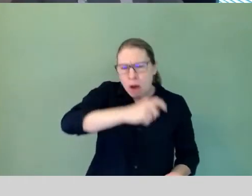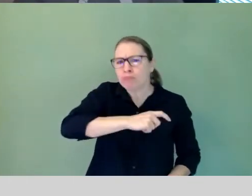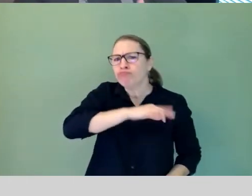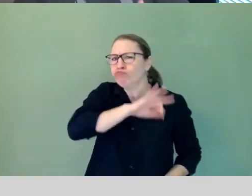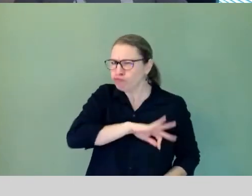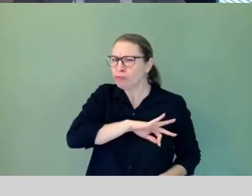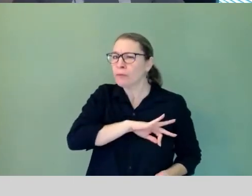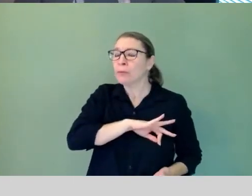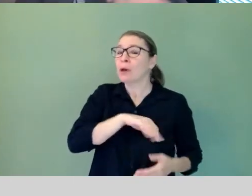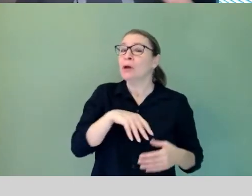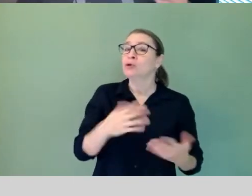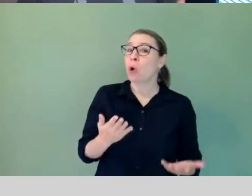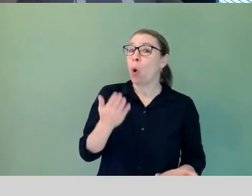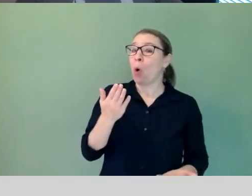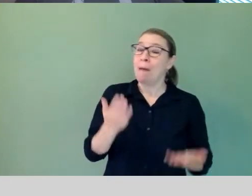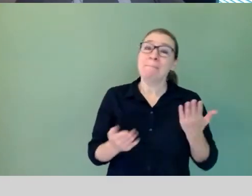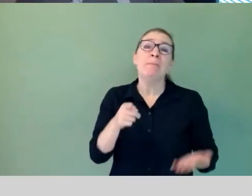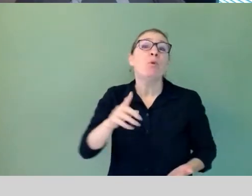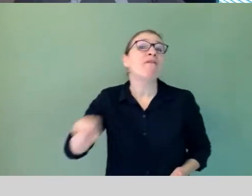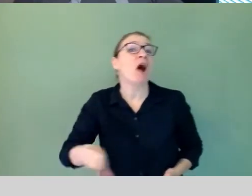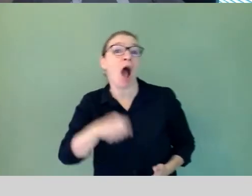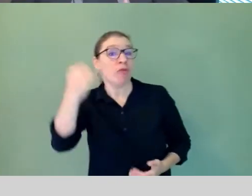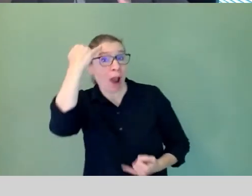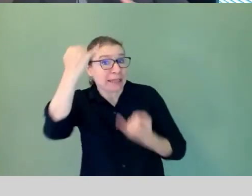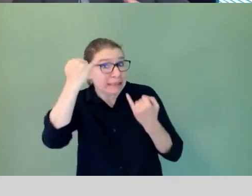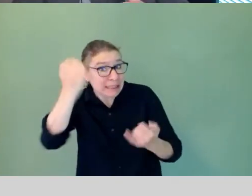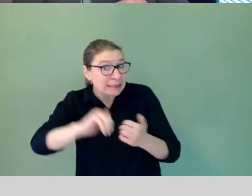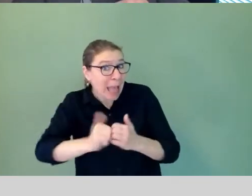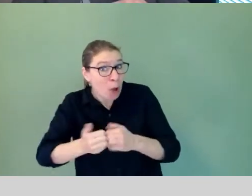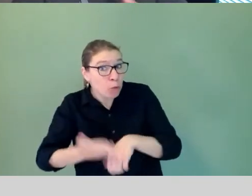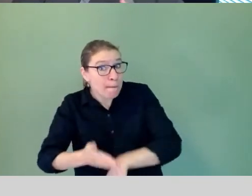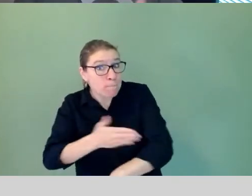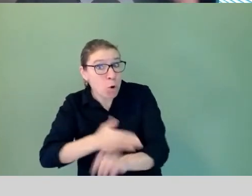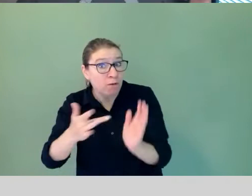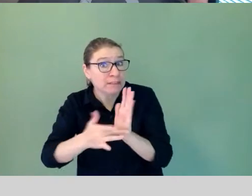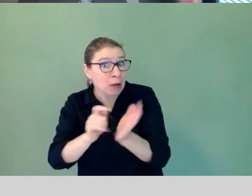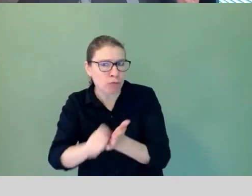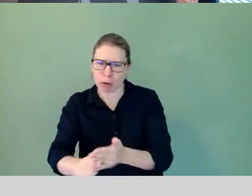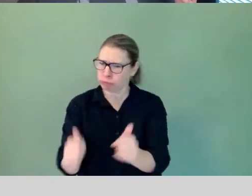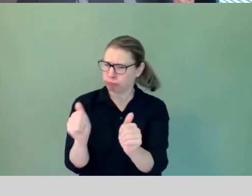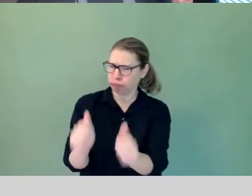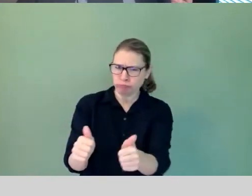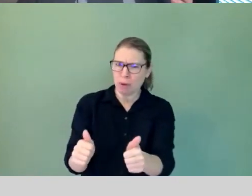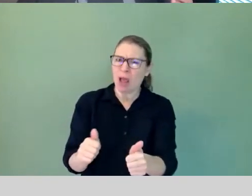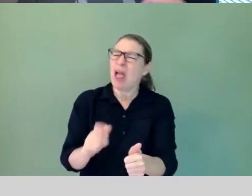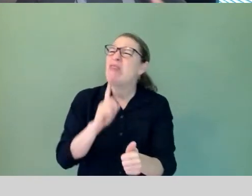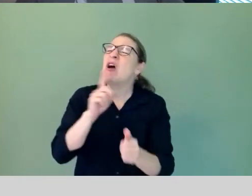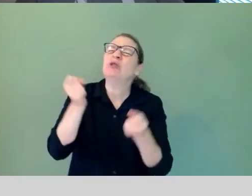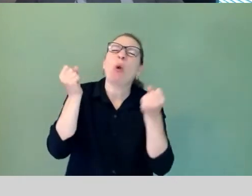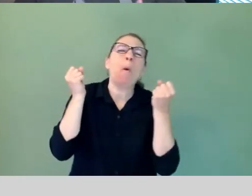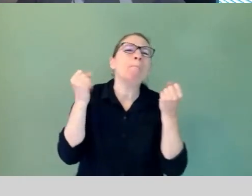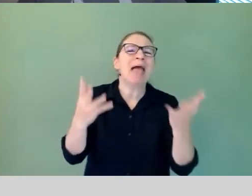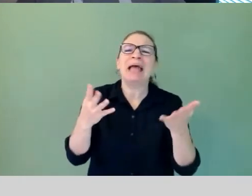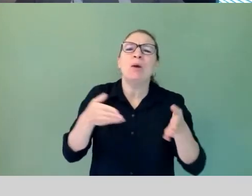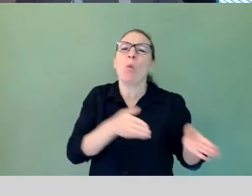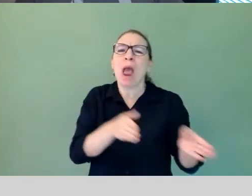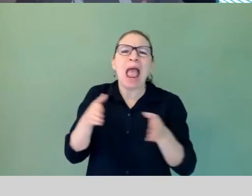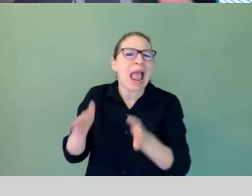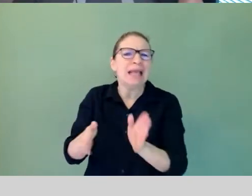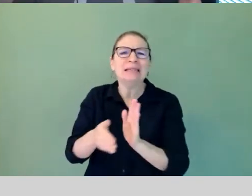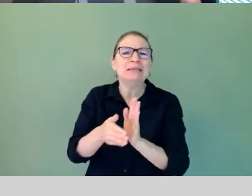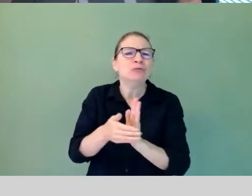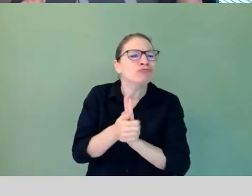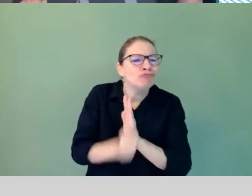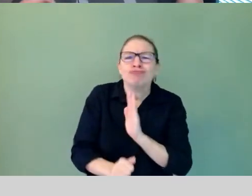you like doesn't make the list does not in any way make it invalid. There are so many good things about technical writing and so much that can be done about